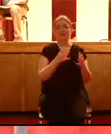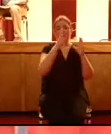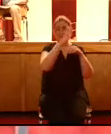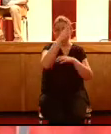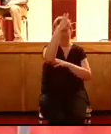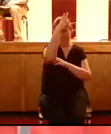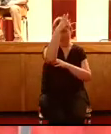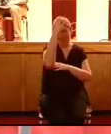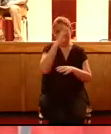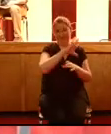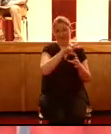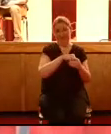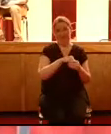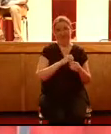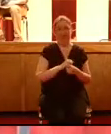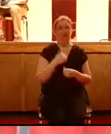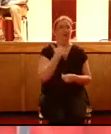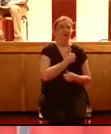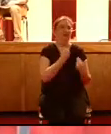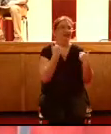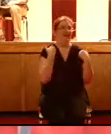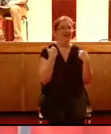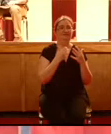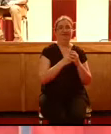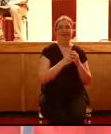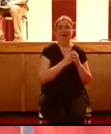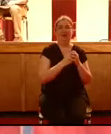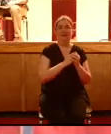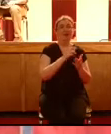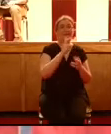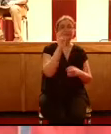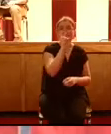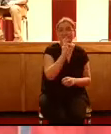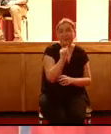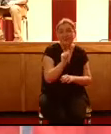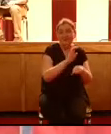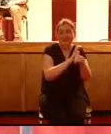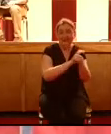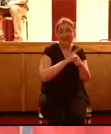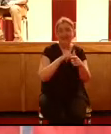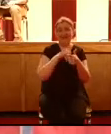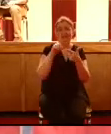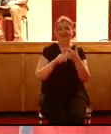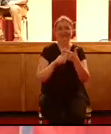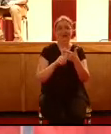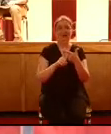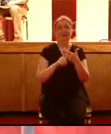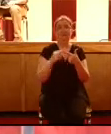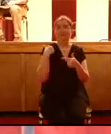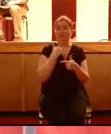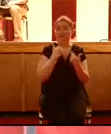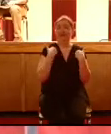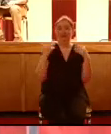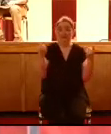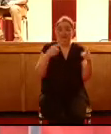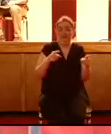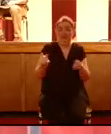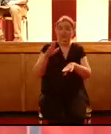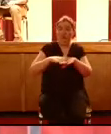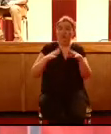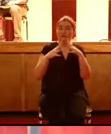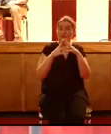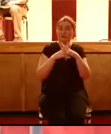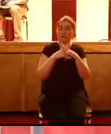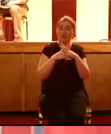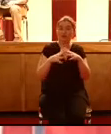the school with book bingo and pizza nights. We've done FSA parent nights on our football field. A lot of our